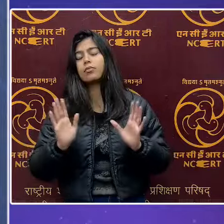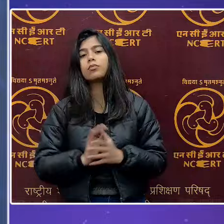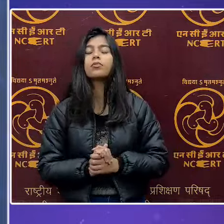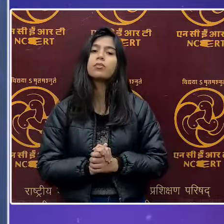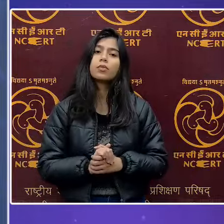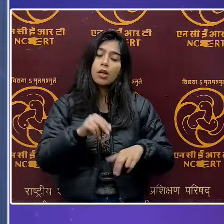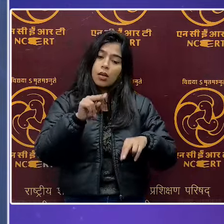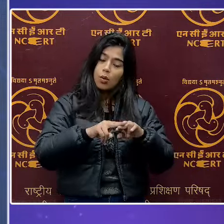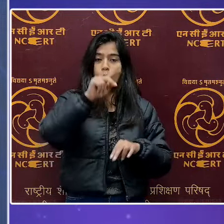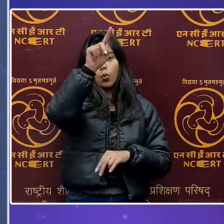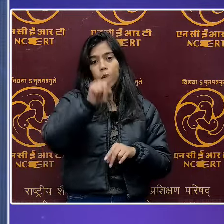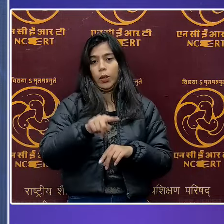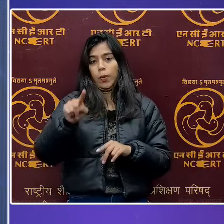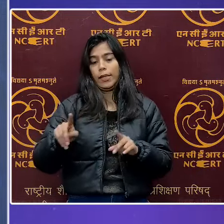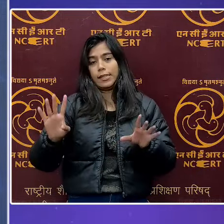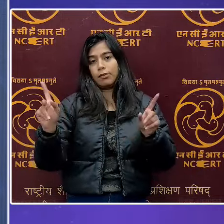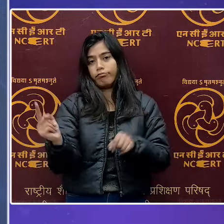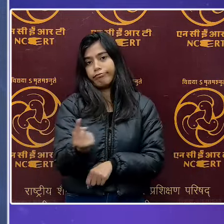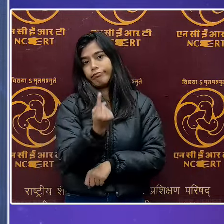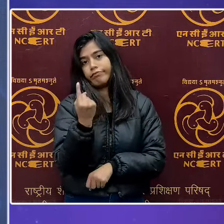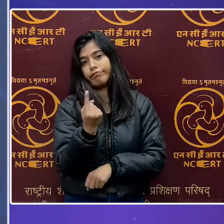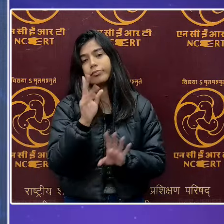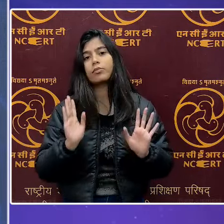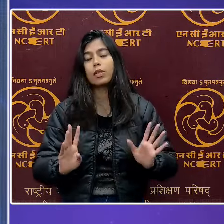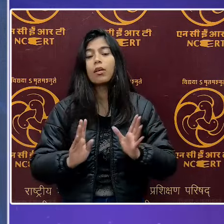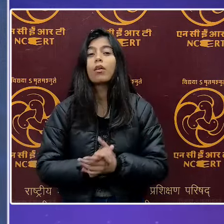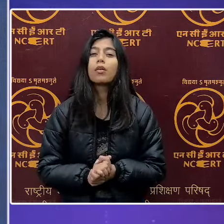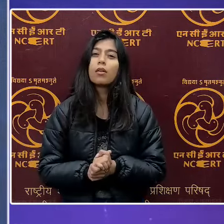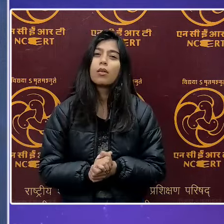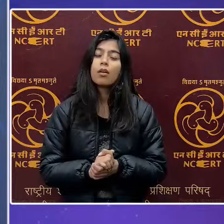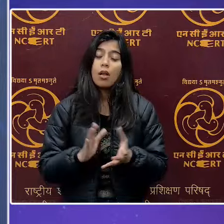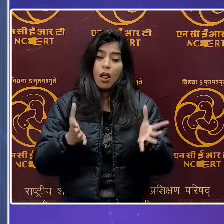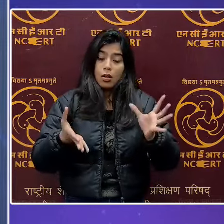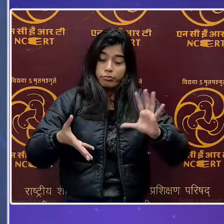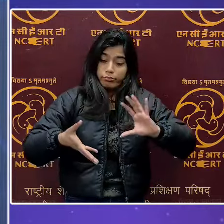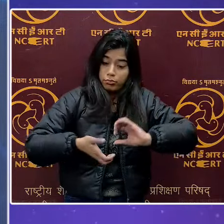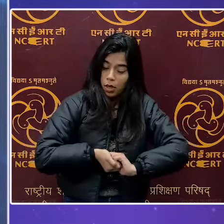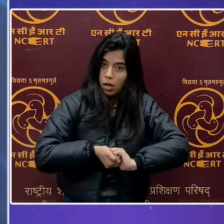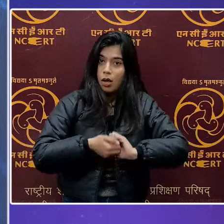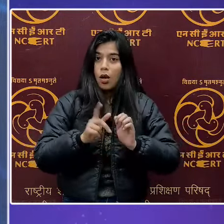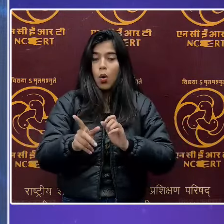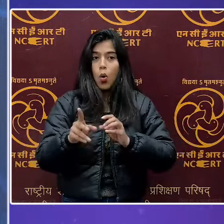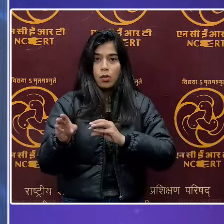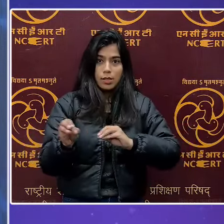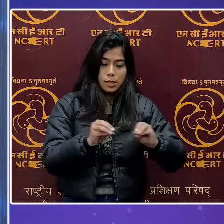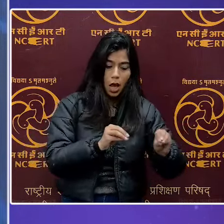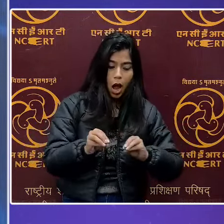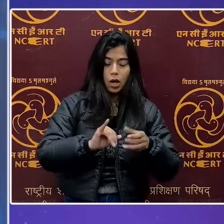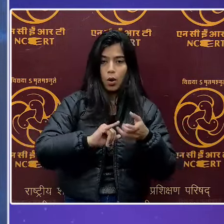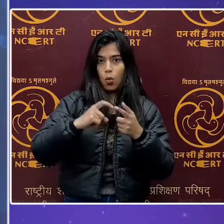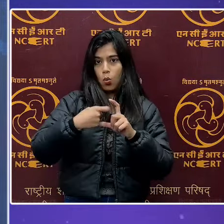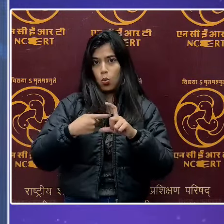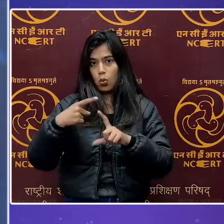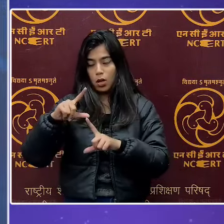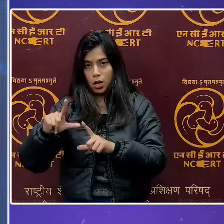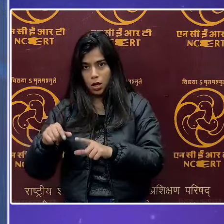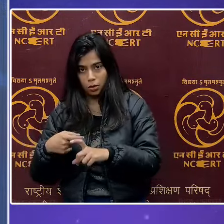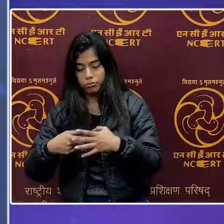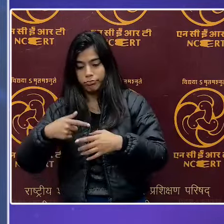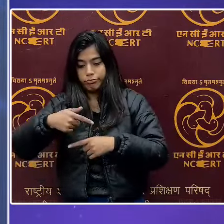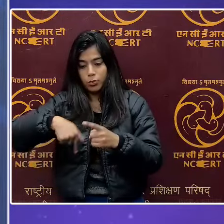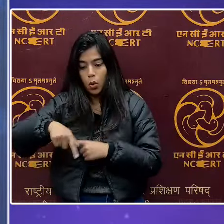only a single frequency. Okay. Now let us see what is the relation between circular motion and an oscillatory